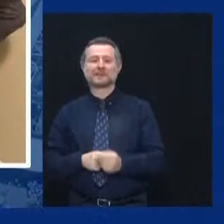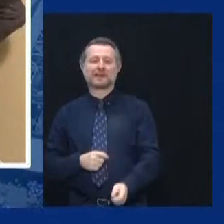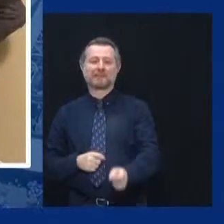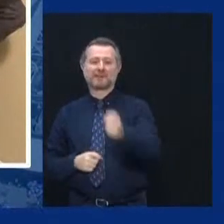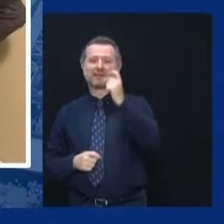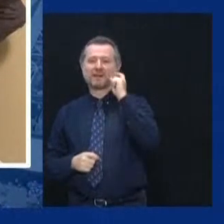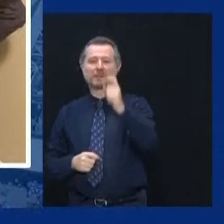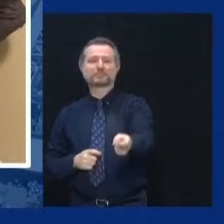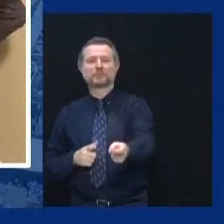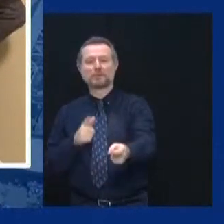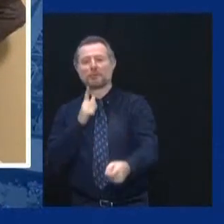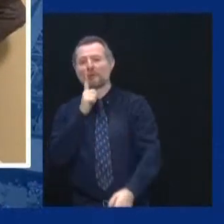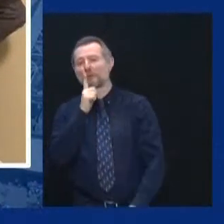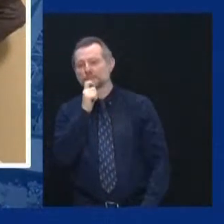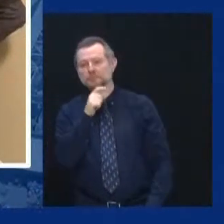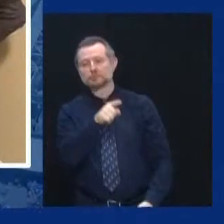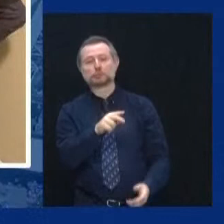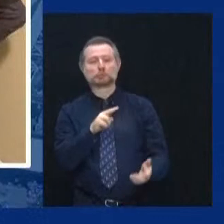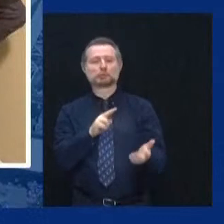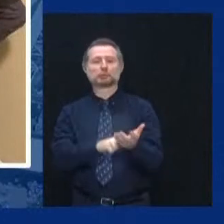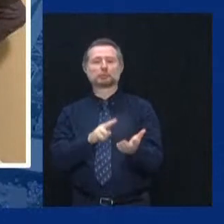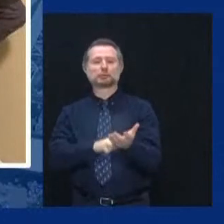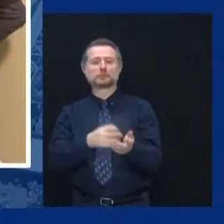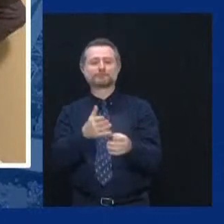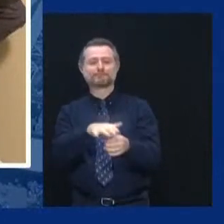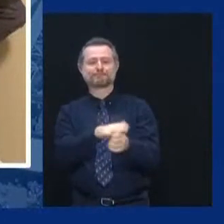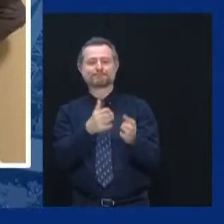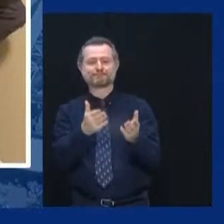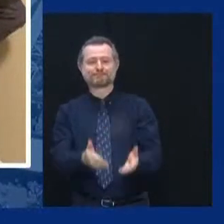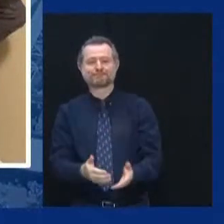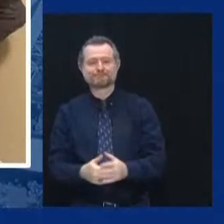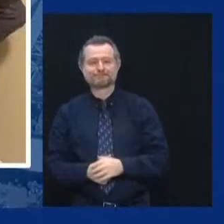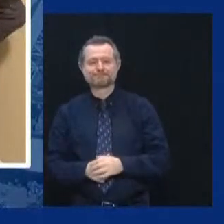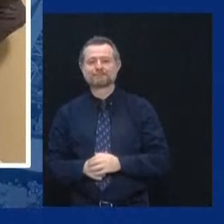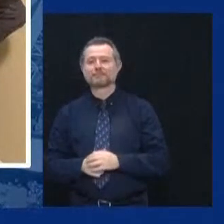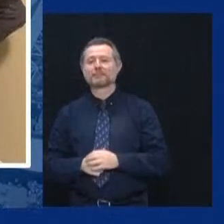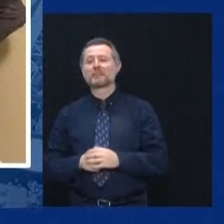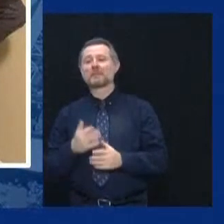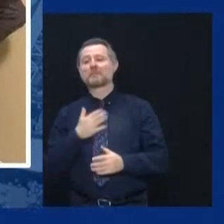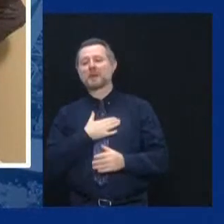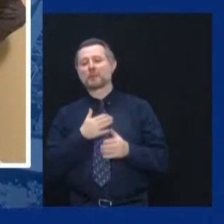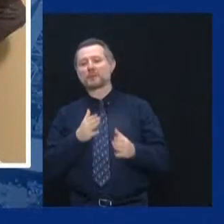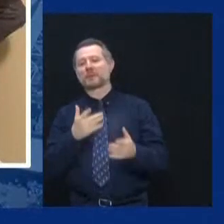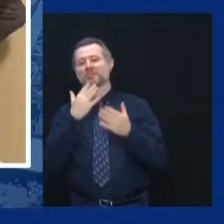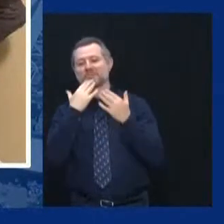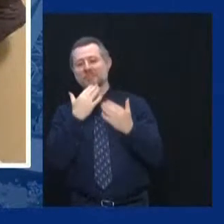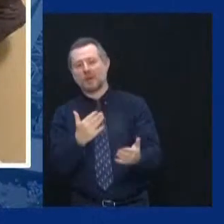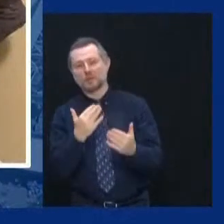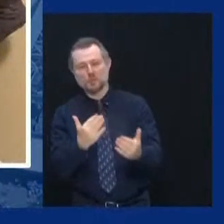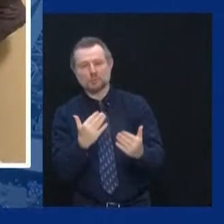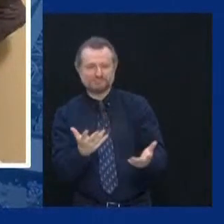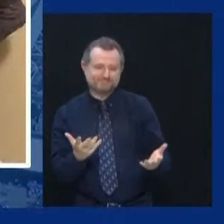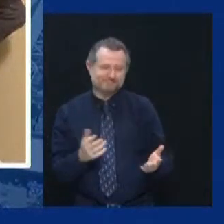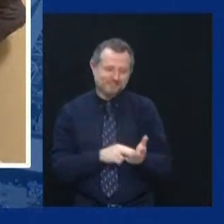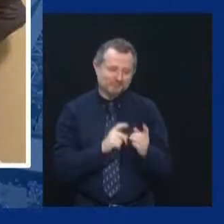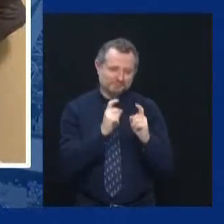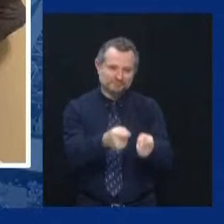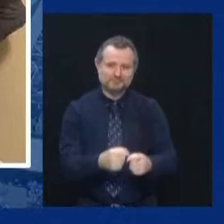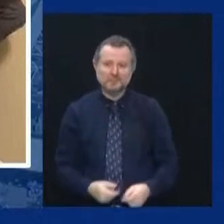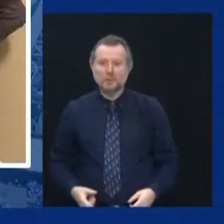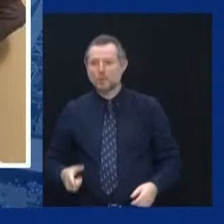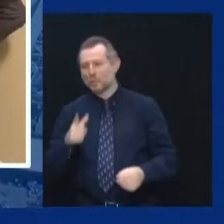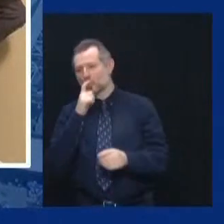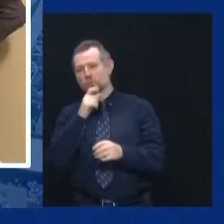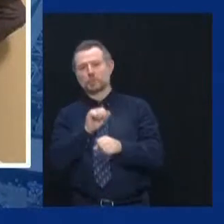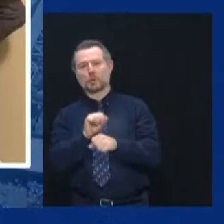to a nurse as a token of all the appreciation we have for our frontline